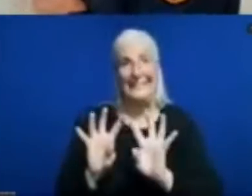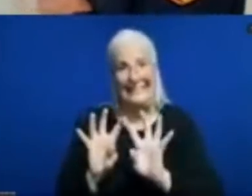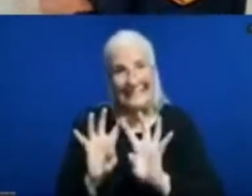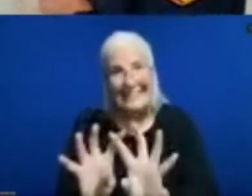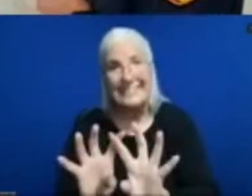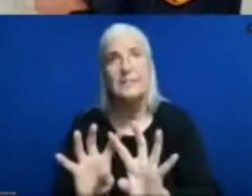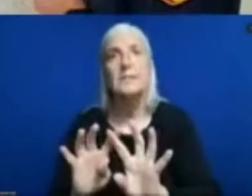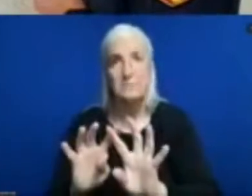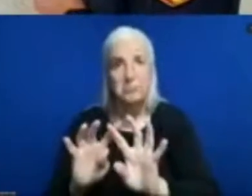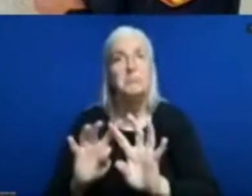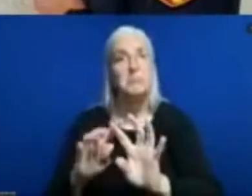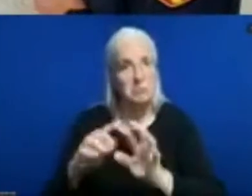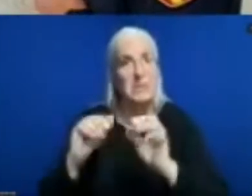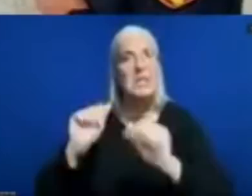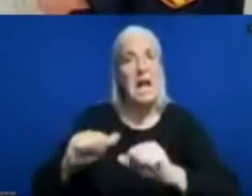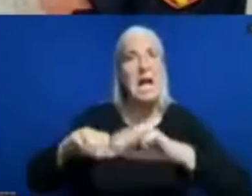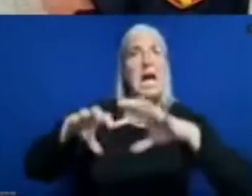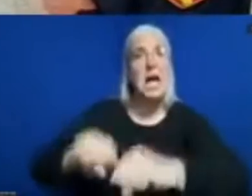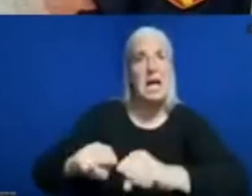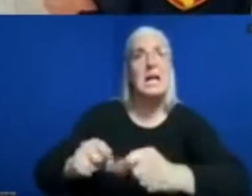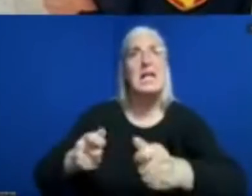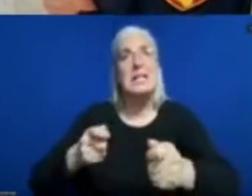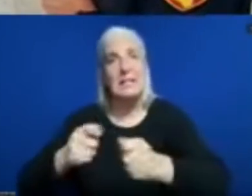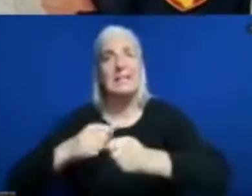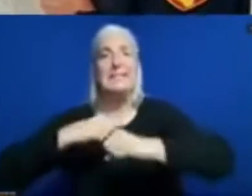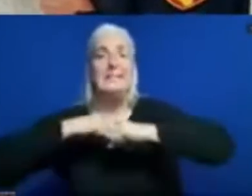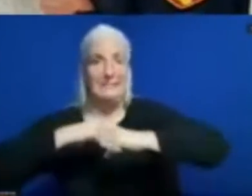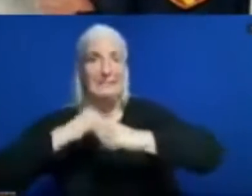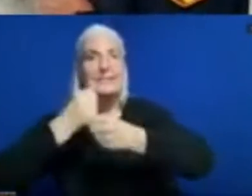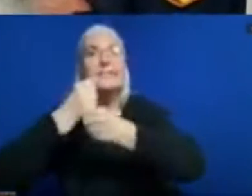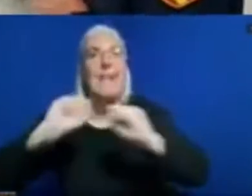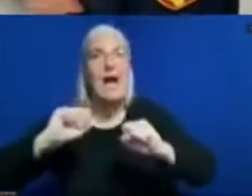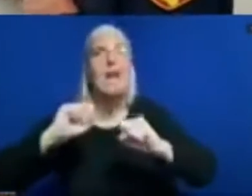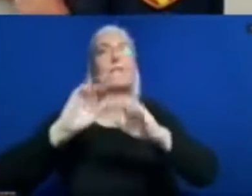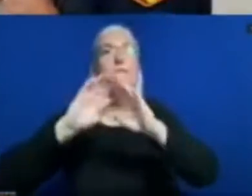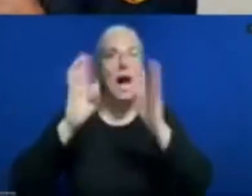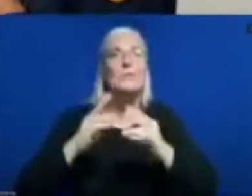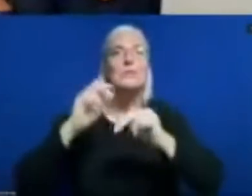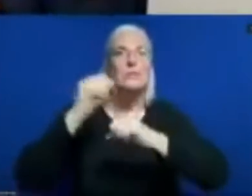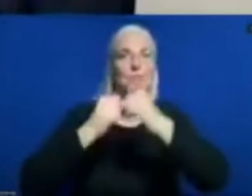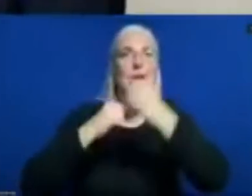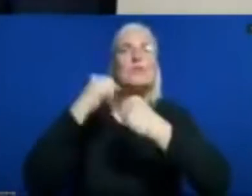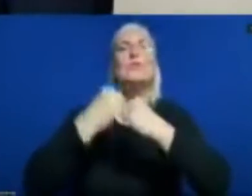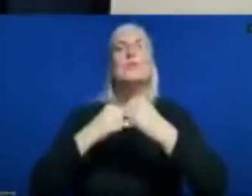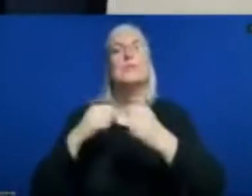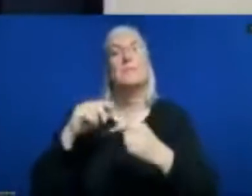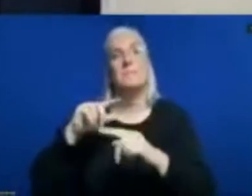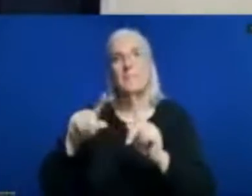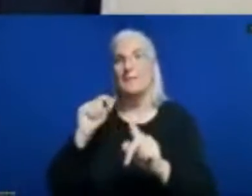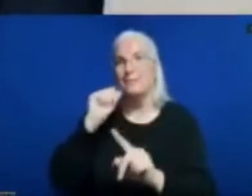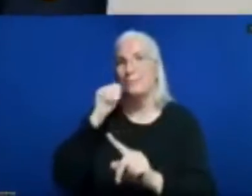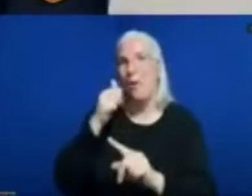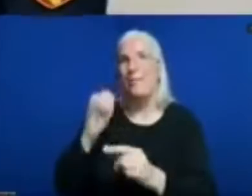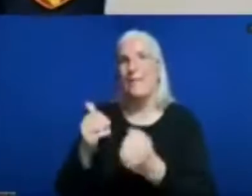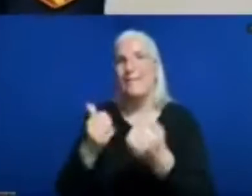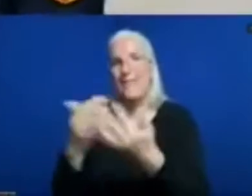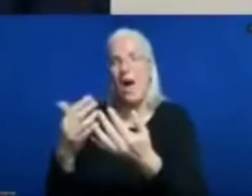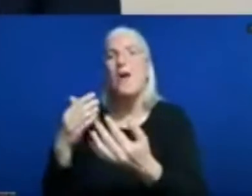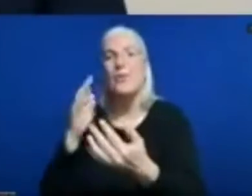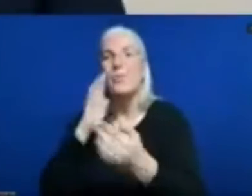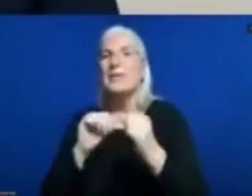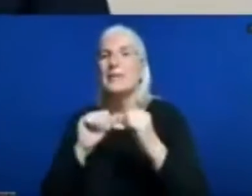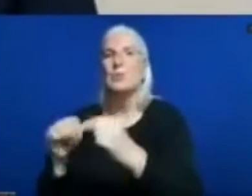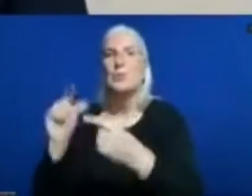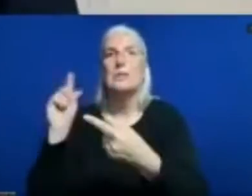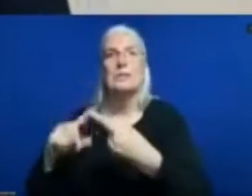I think that's going to keep going tomorrow as this goes along until they can find a good spot there to square it off. So overall, tomorrow we expect some